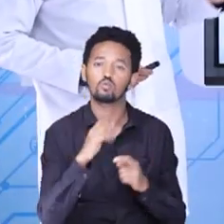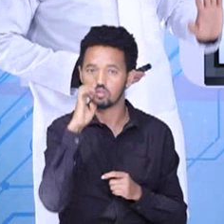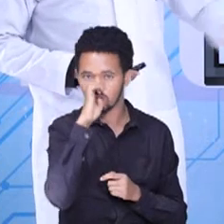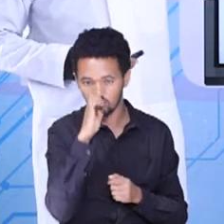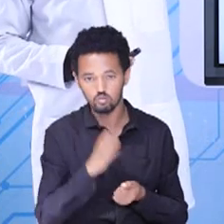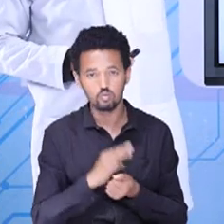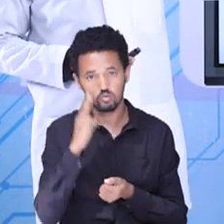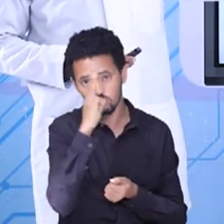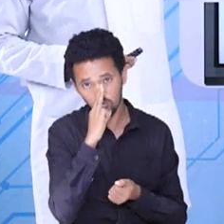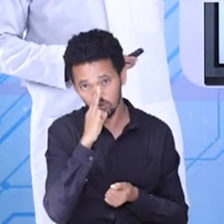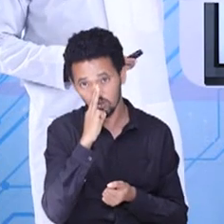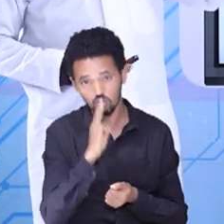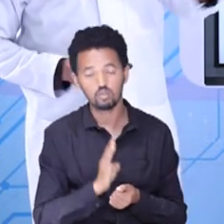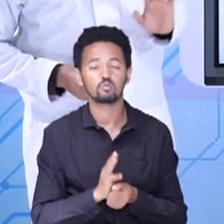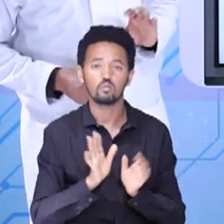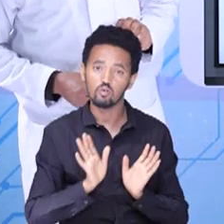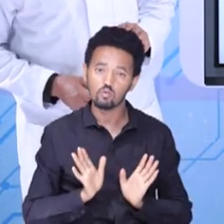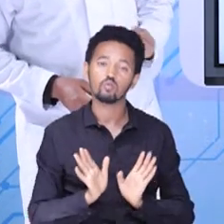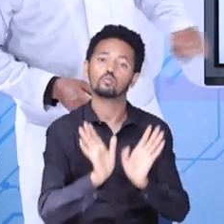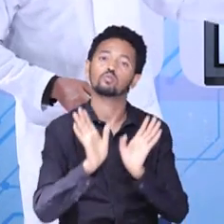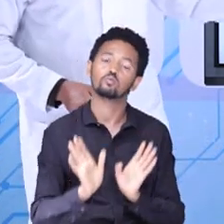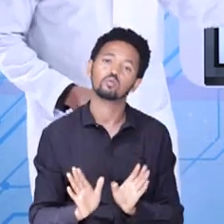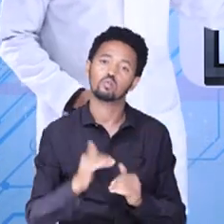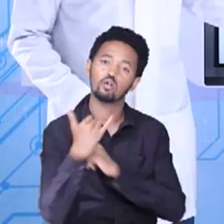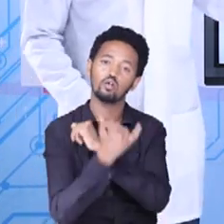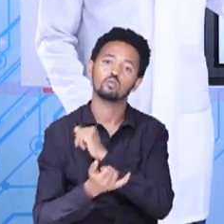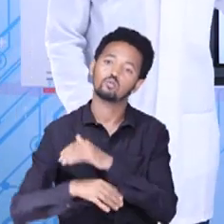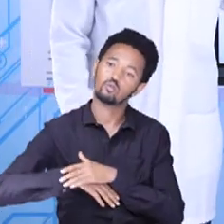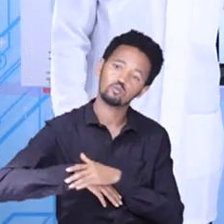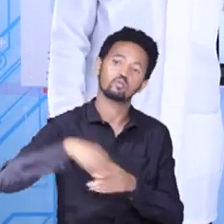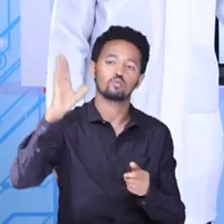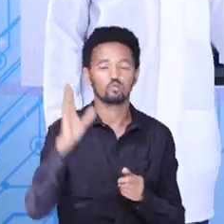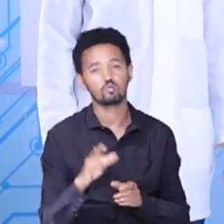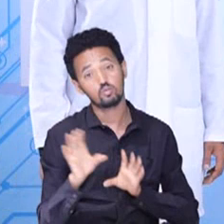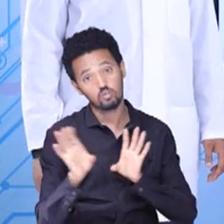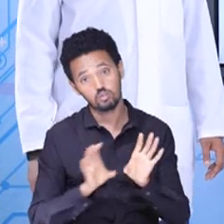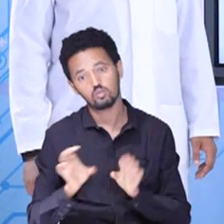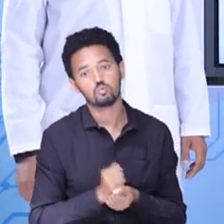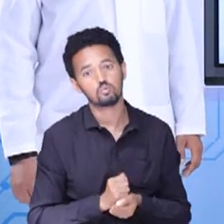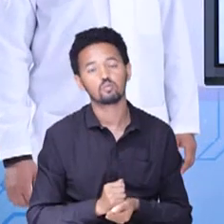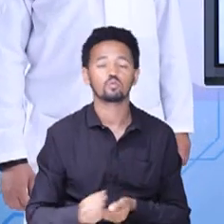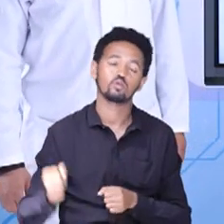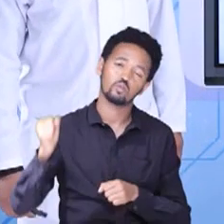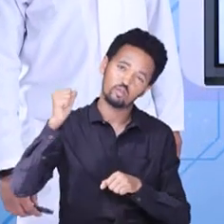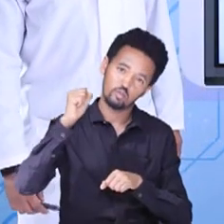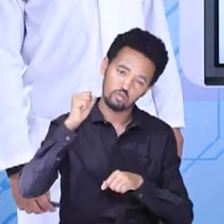all Somalian forces drive out from Ethiopian territory on